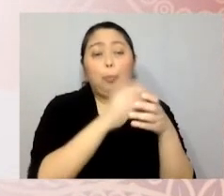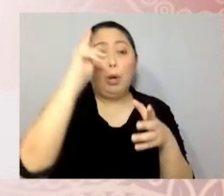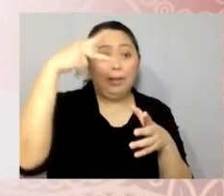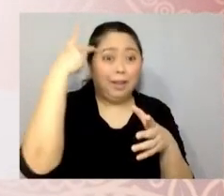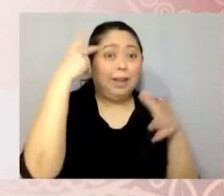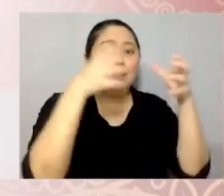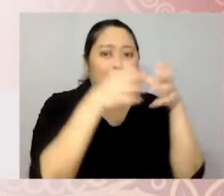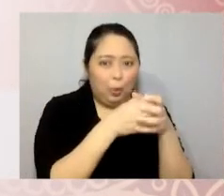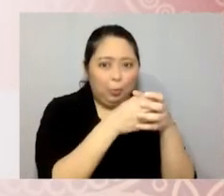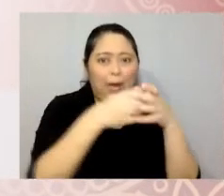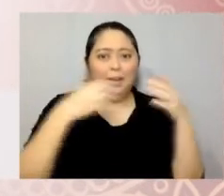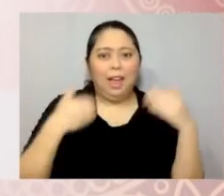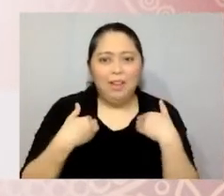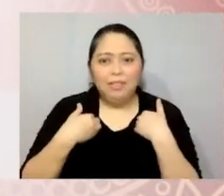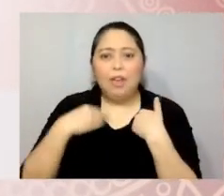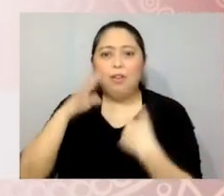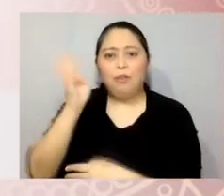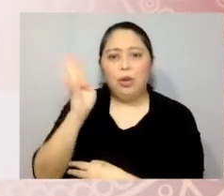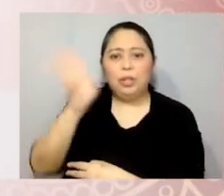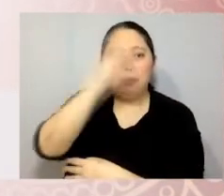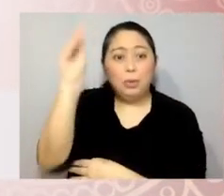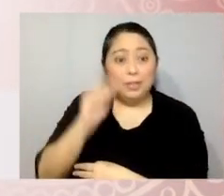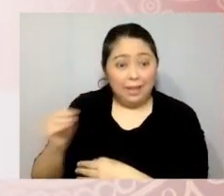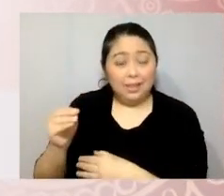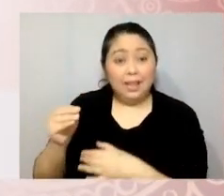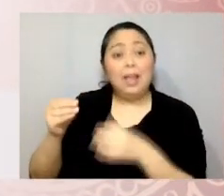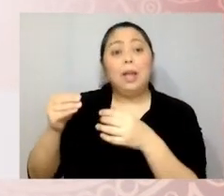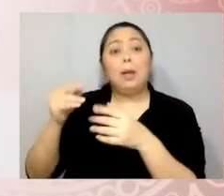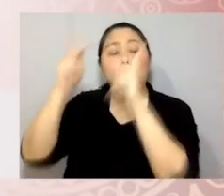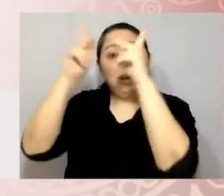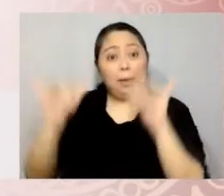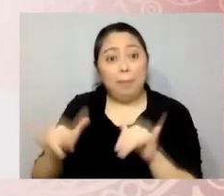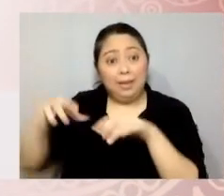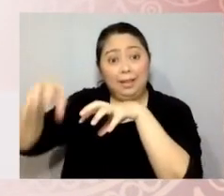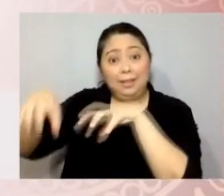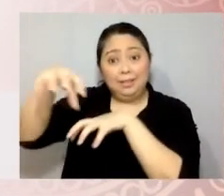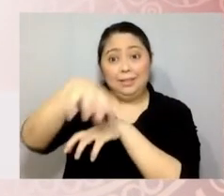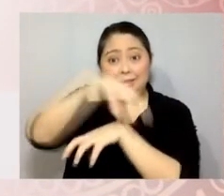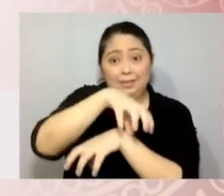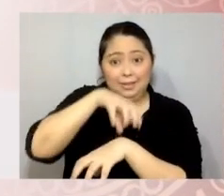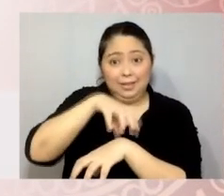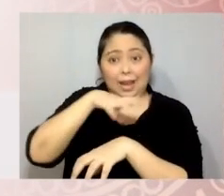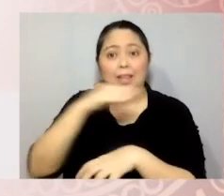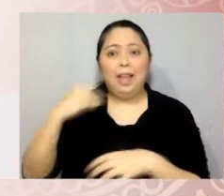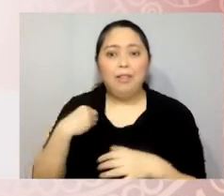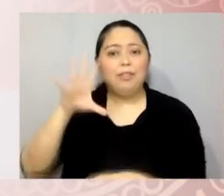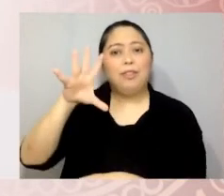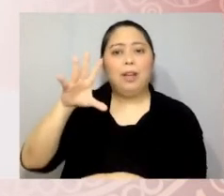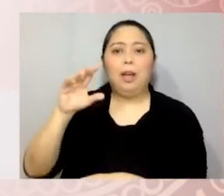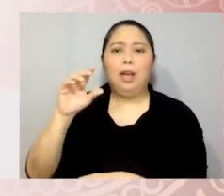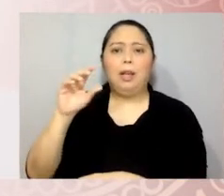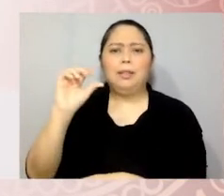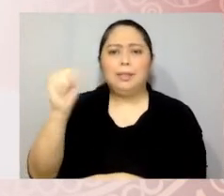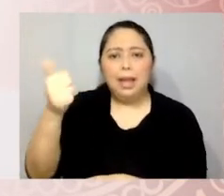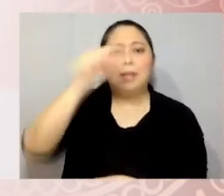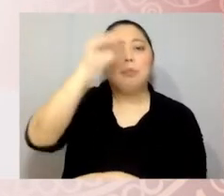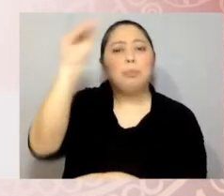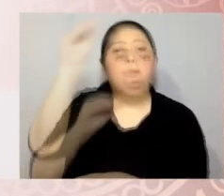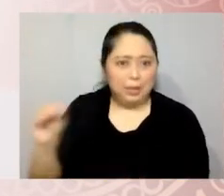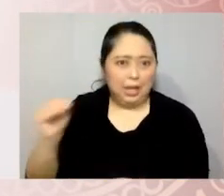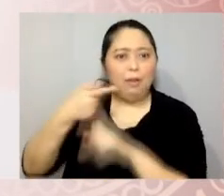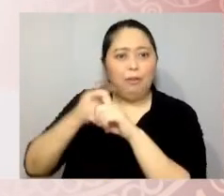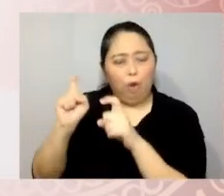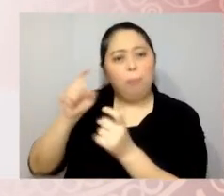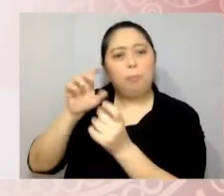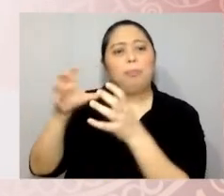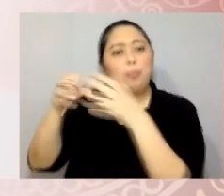At least 10%, or no less than 8, are reserved seats and sectoral representatives. The term of a member of the parliament